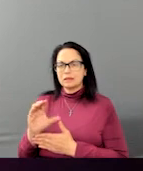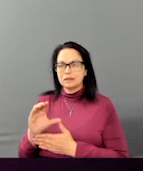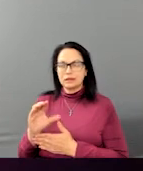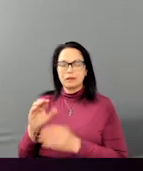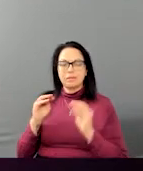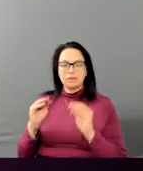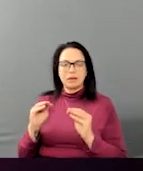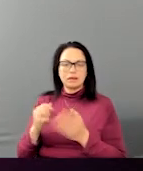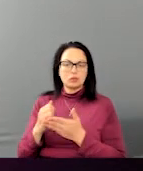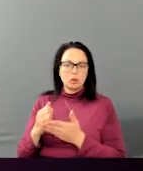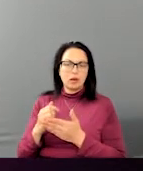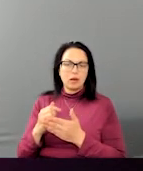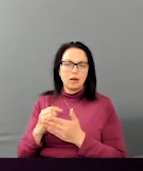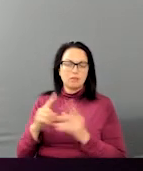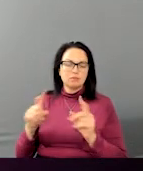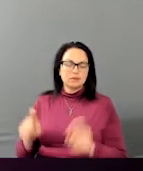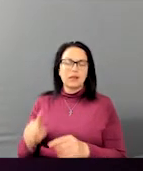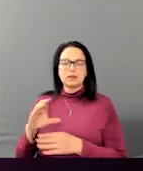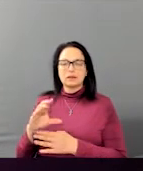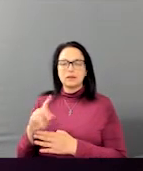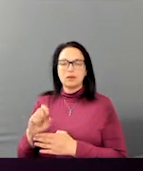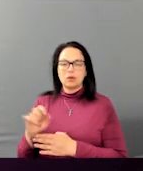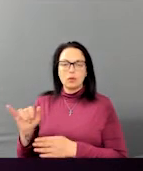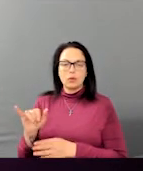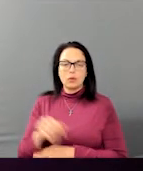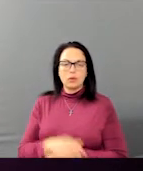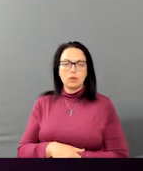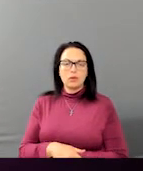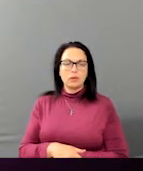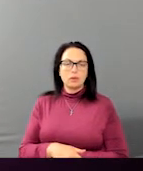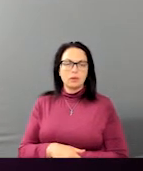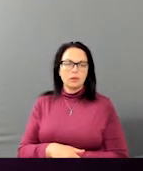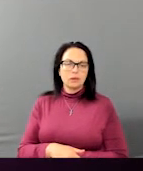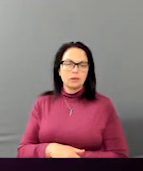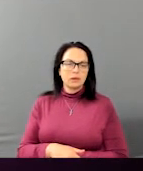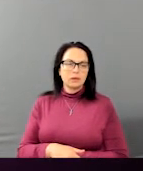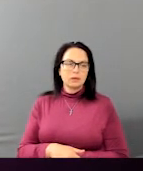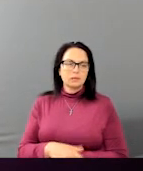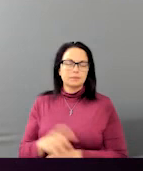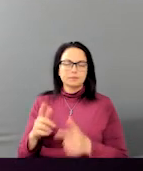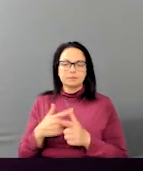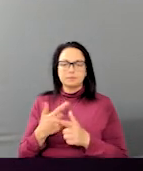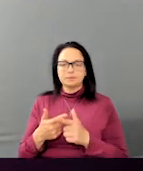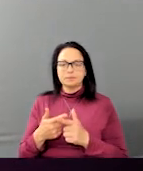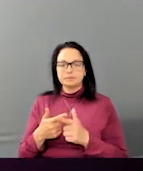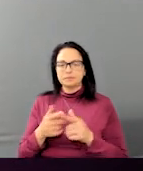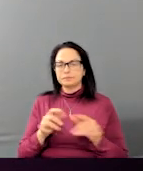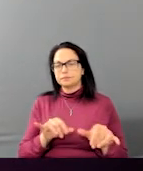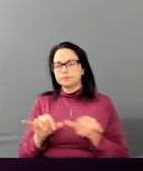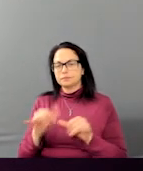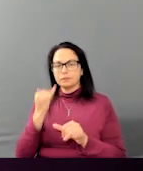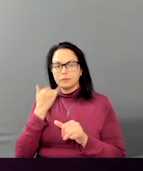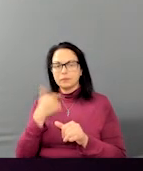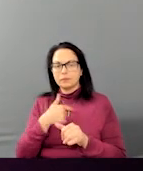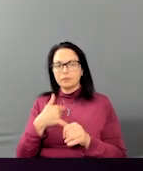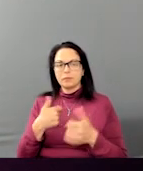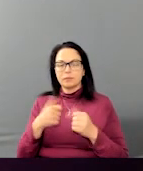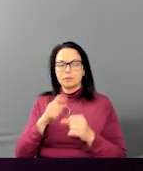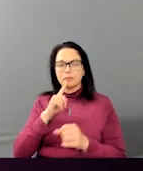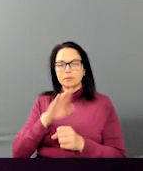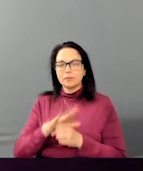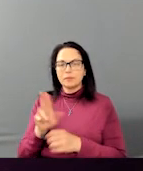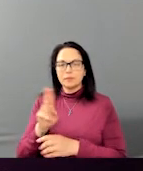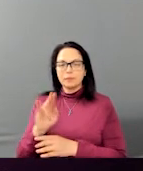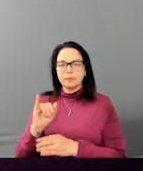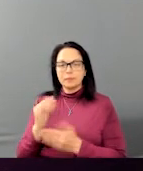asynchronous code a lot easier. And then similarly, if we're trying to validate the UI